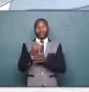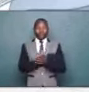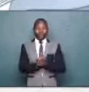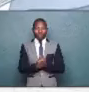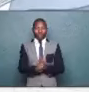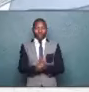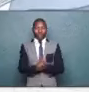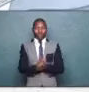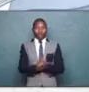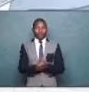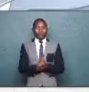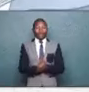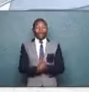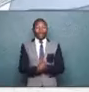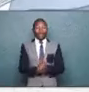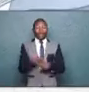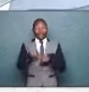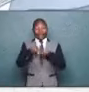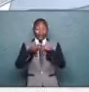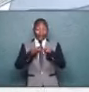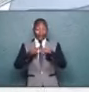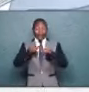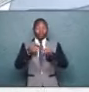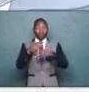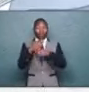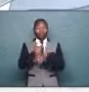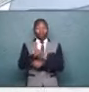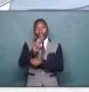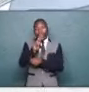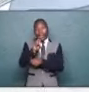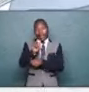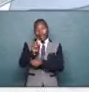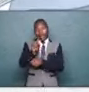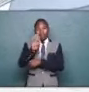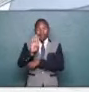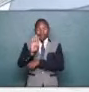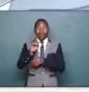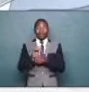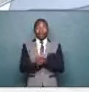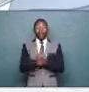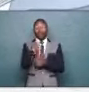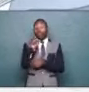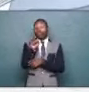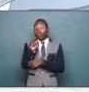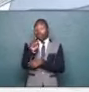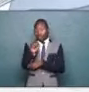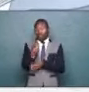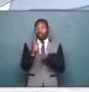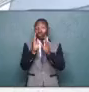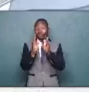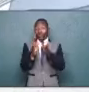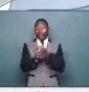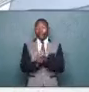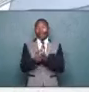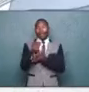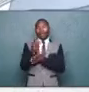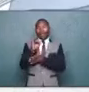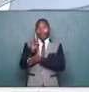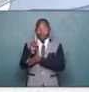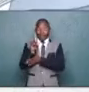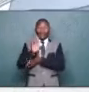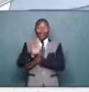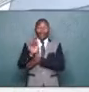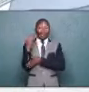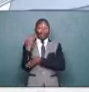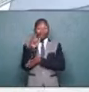a system-generated receipt issued by the National Registration Bureau that contains the unique national ID